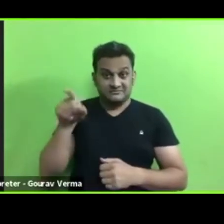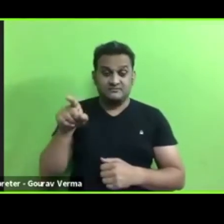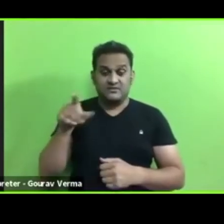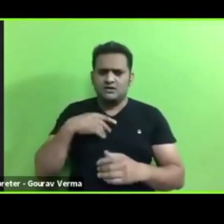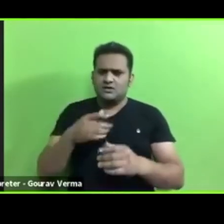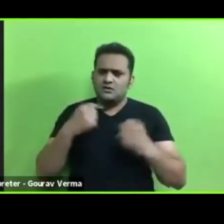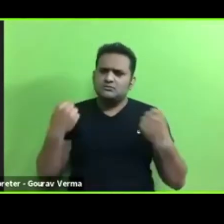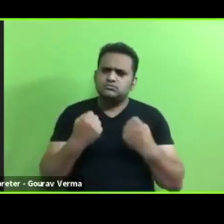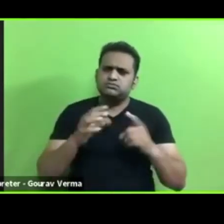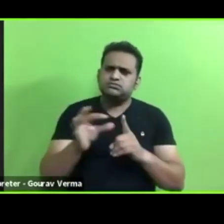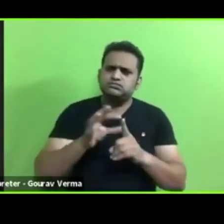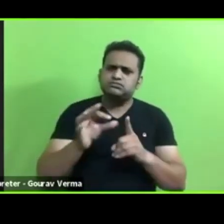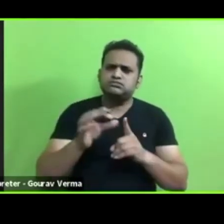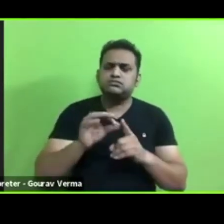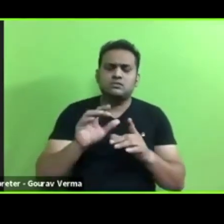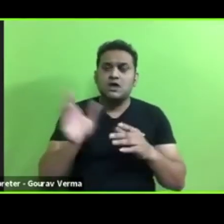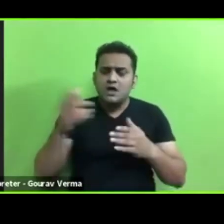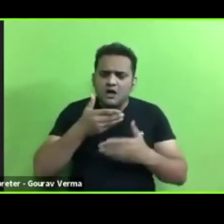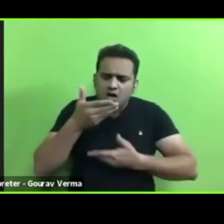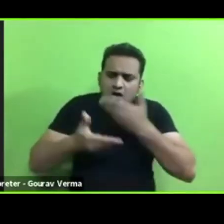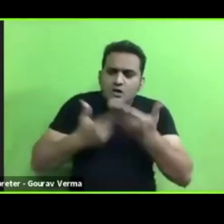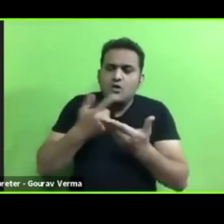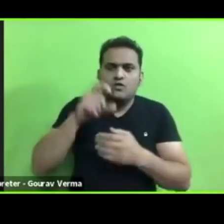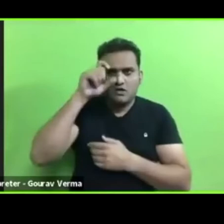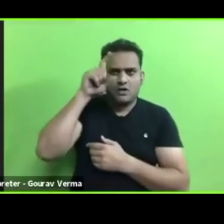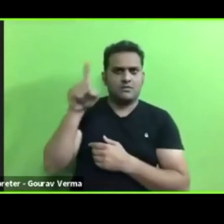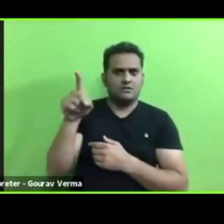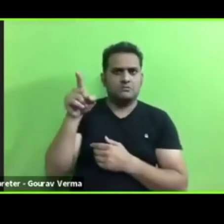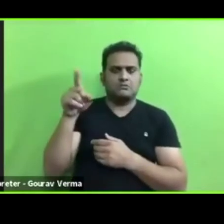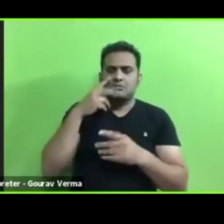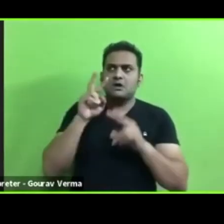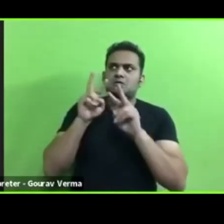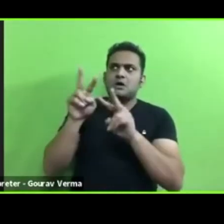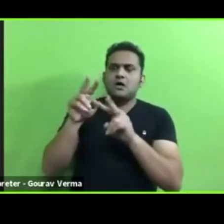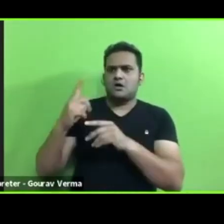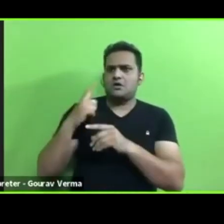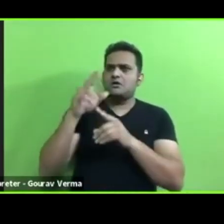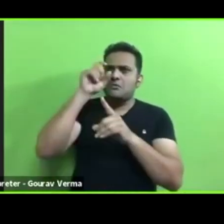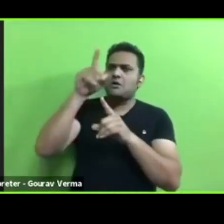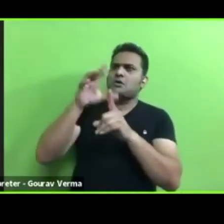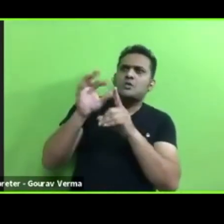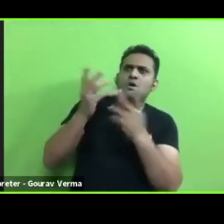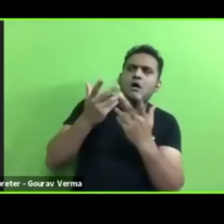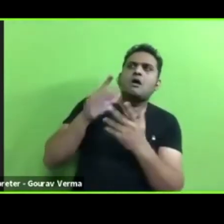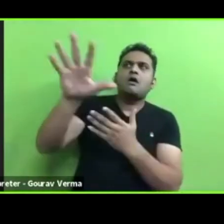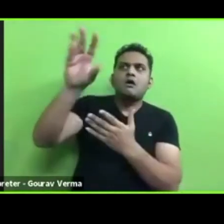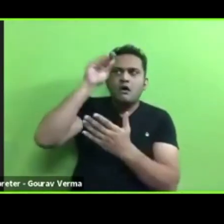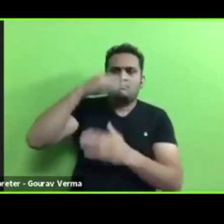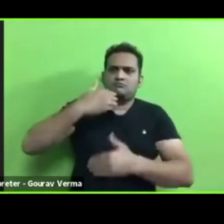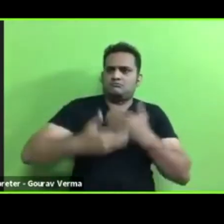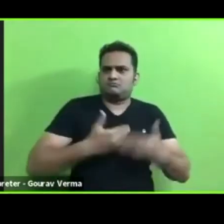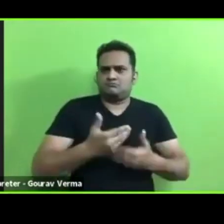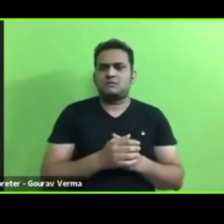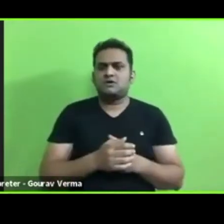consciously under the guidance of Ambedkar, or at least looking up to his leadership and what he's doing. Sridhar